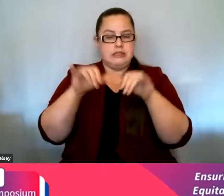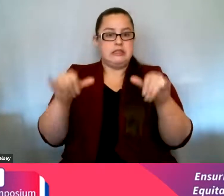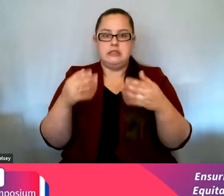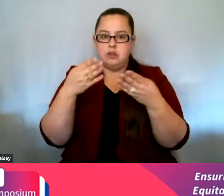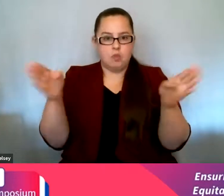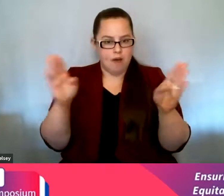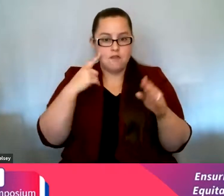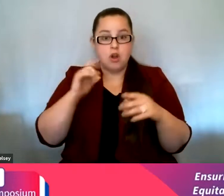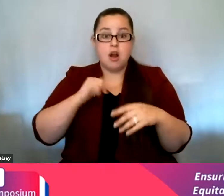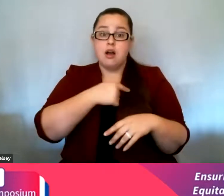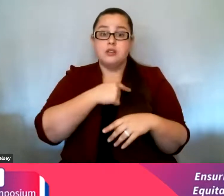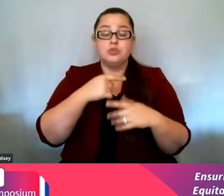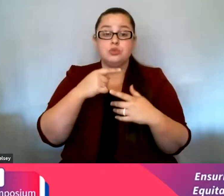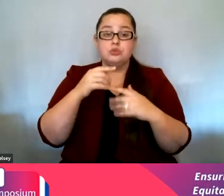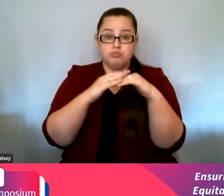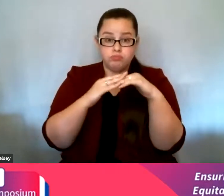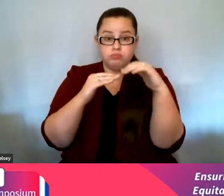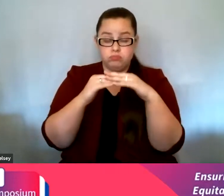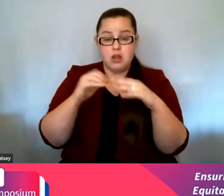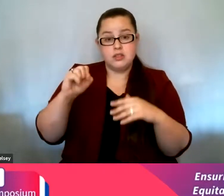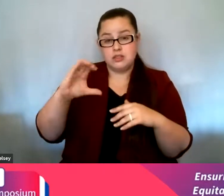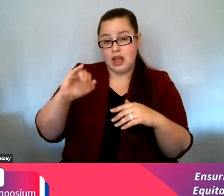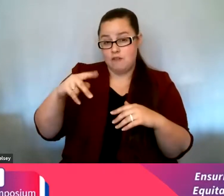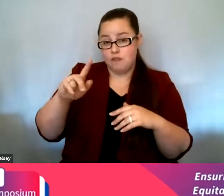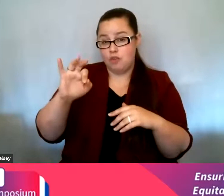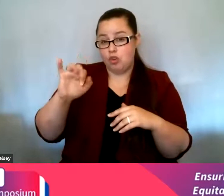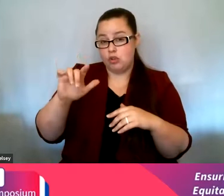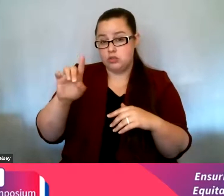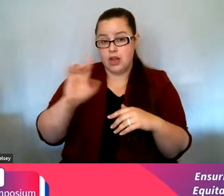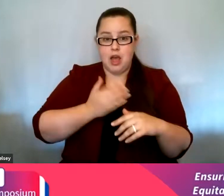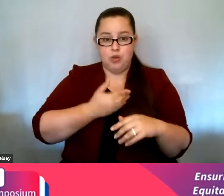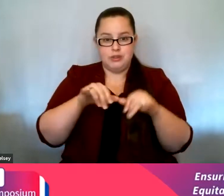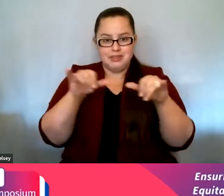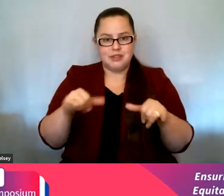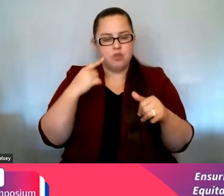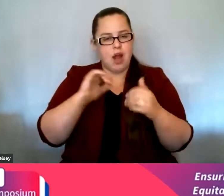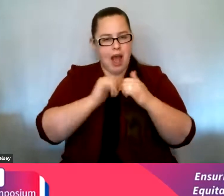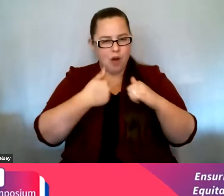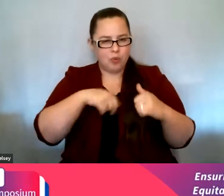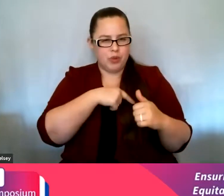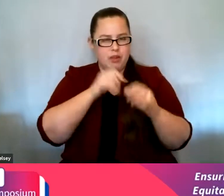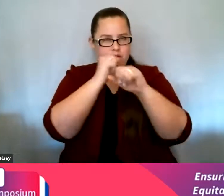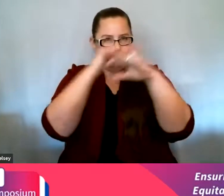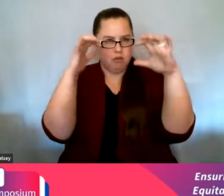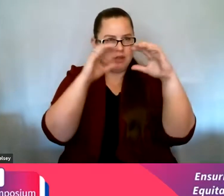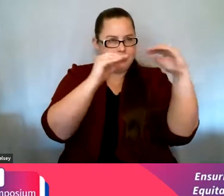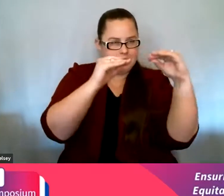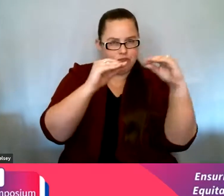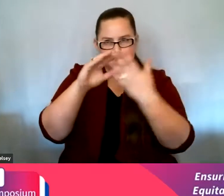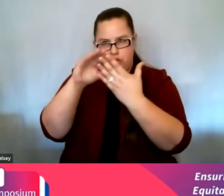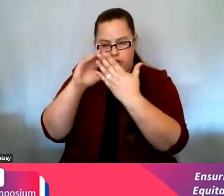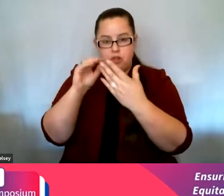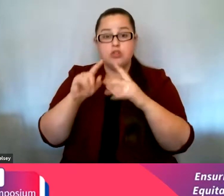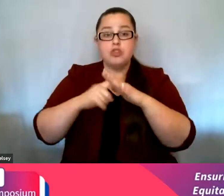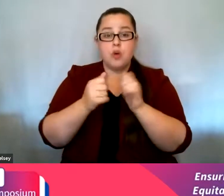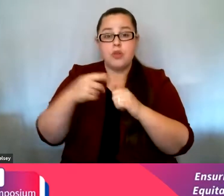system in transitioning the way we think about teaching and learning, right? So we're beginning with a pilot, right? We'll have a small group